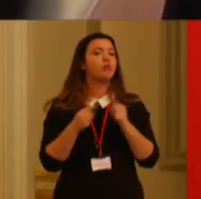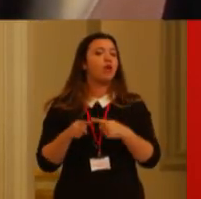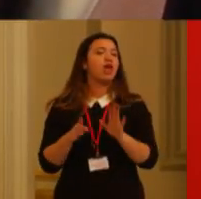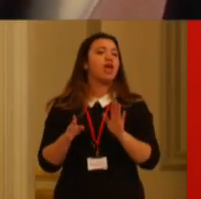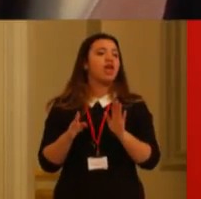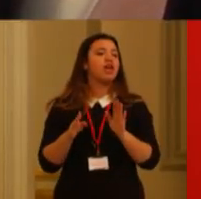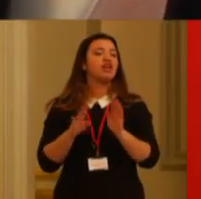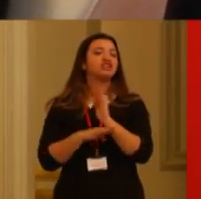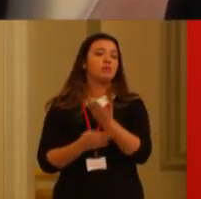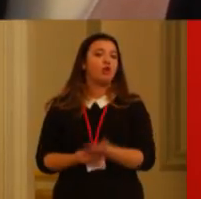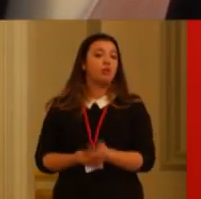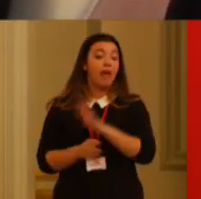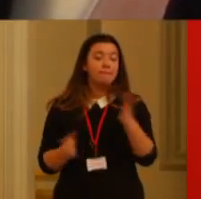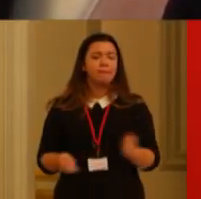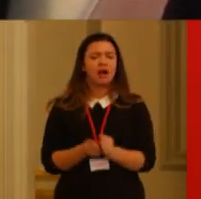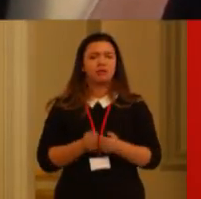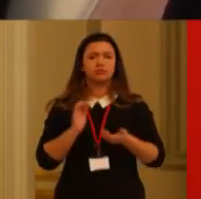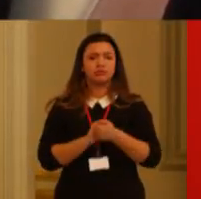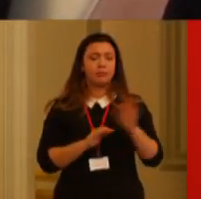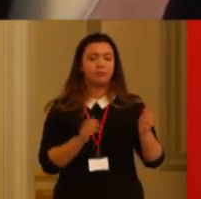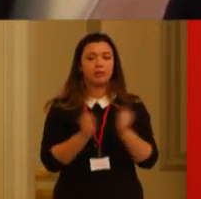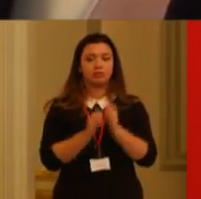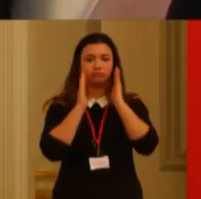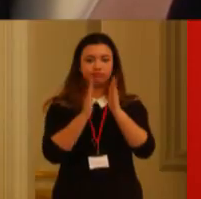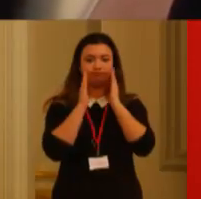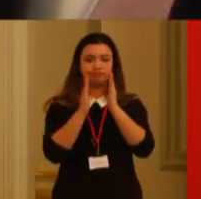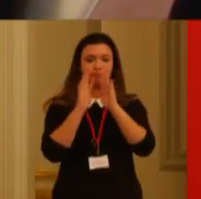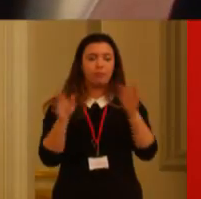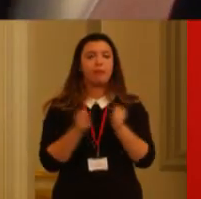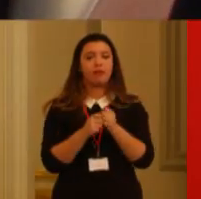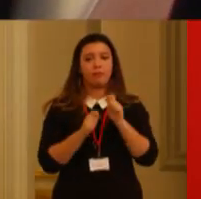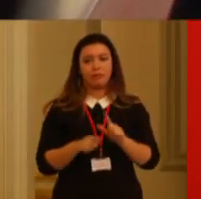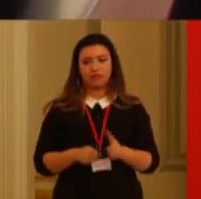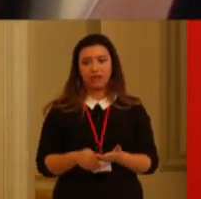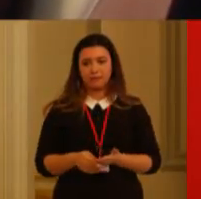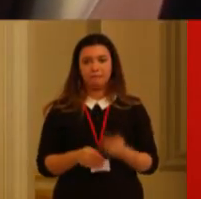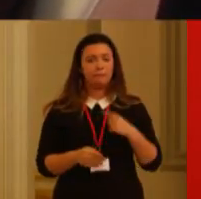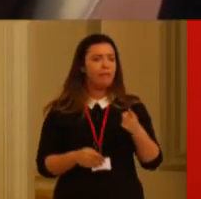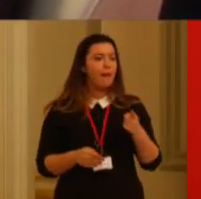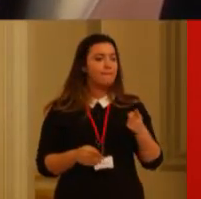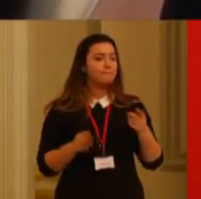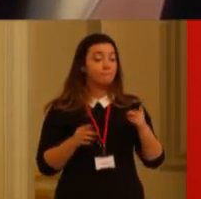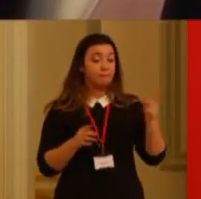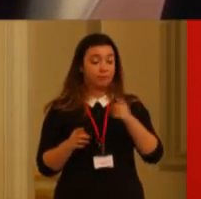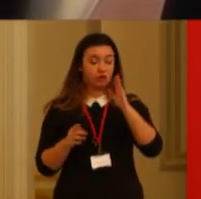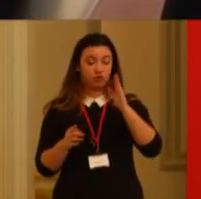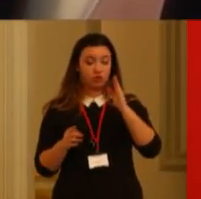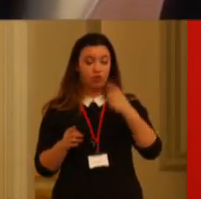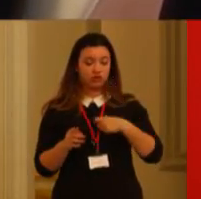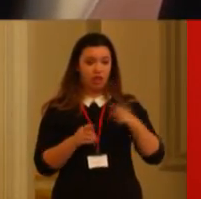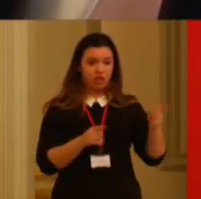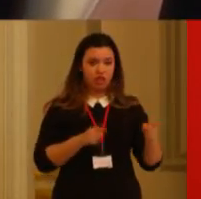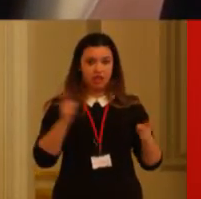changed. We expect too much from education. So let's contemplate all together to create that